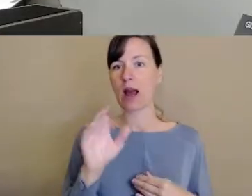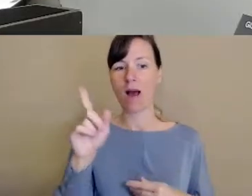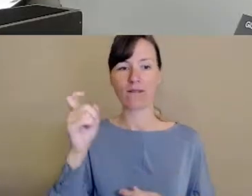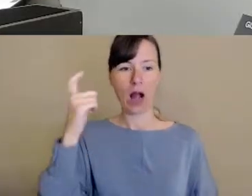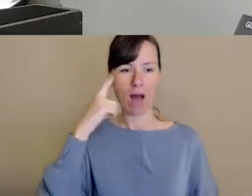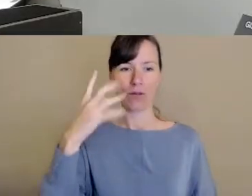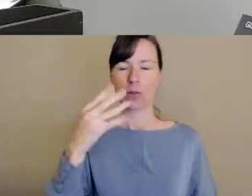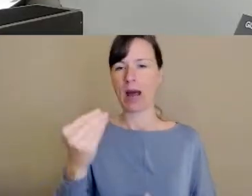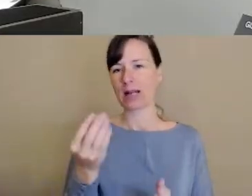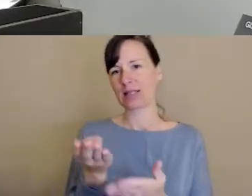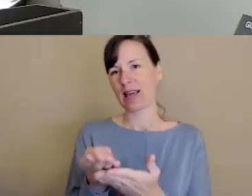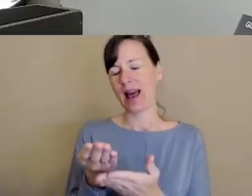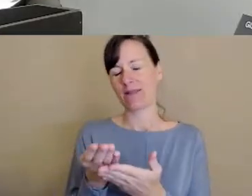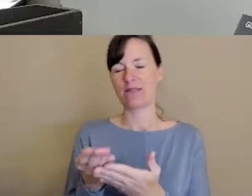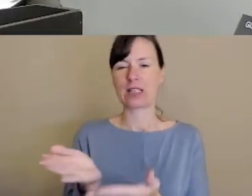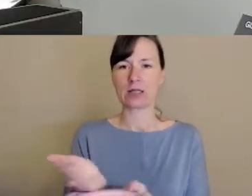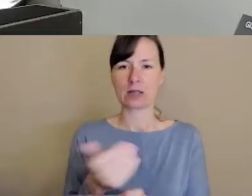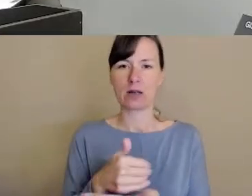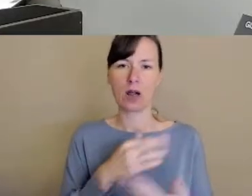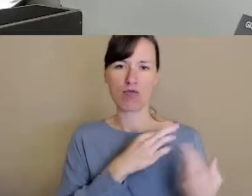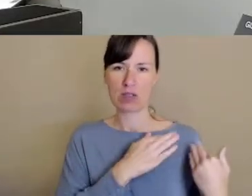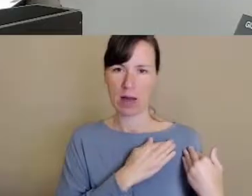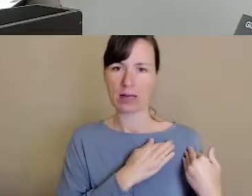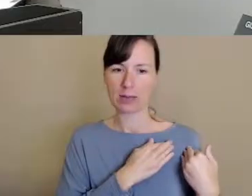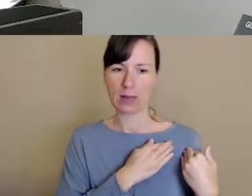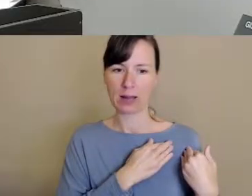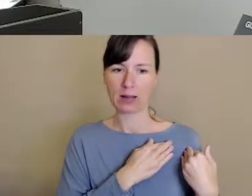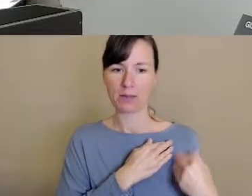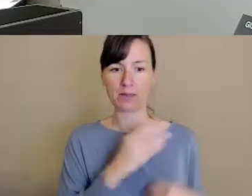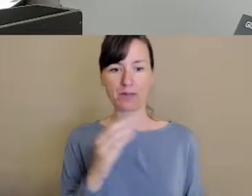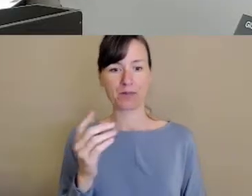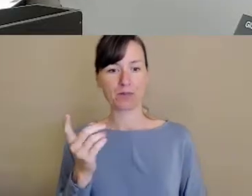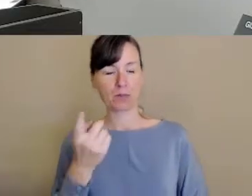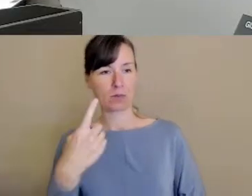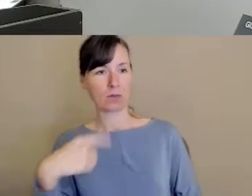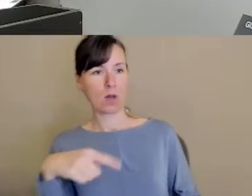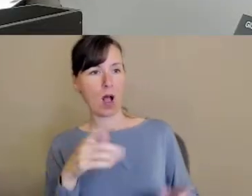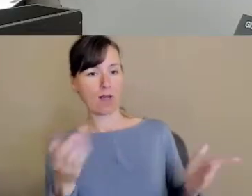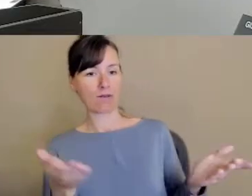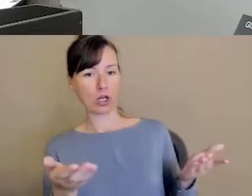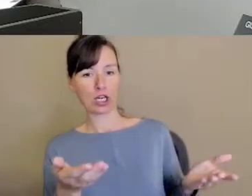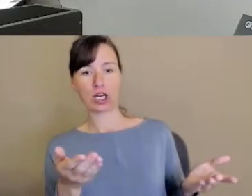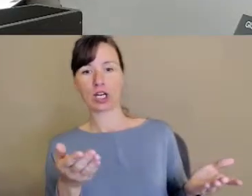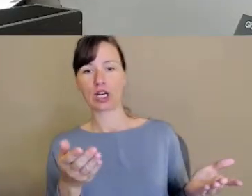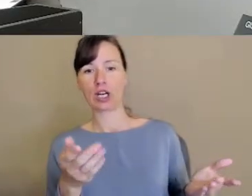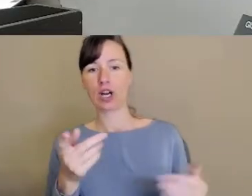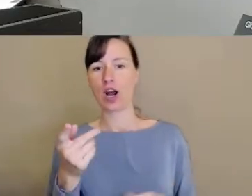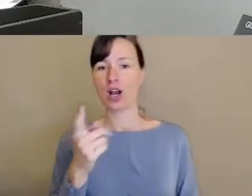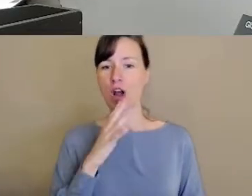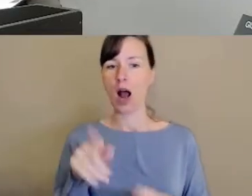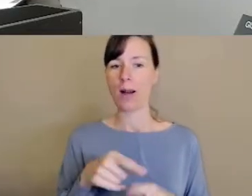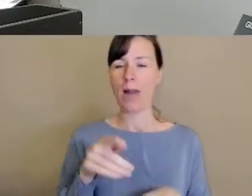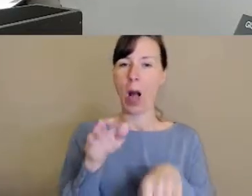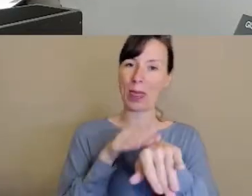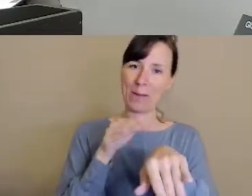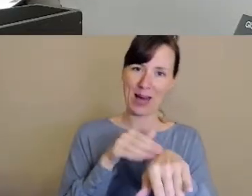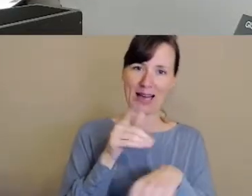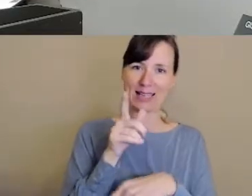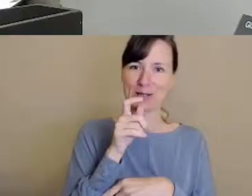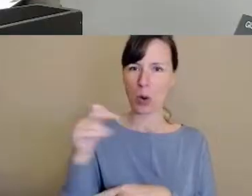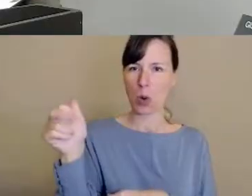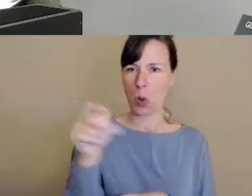Oliver here speaks for all the pets who walk the trails and how important it is for